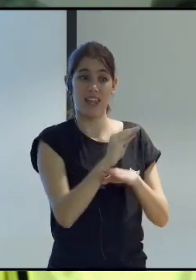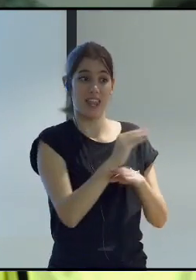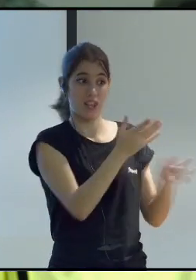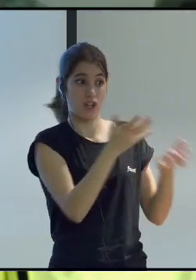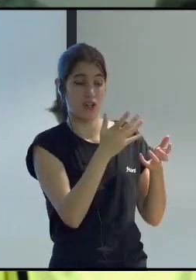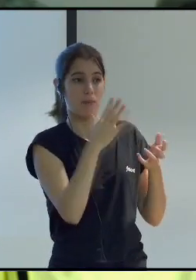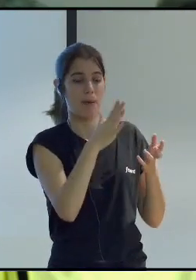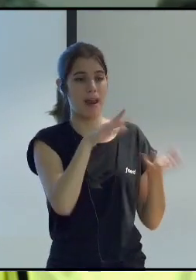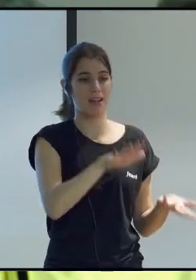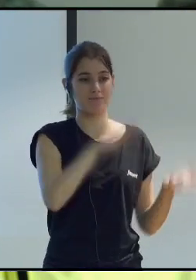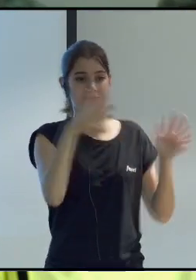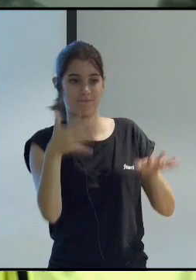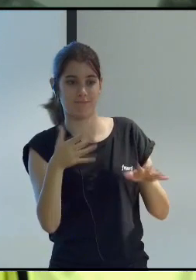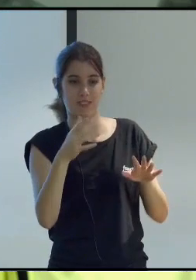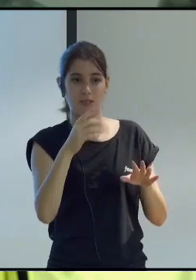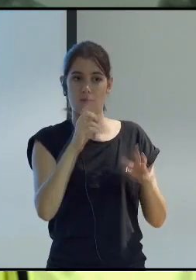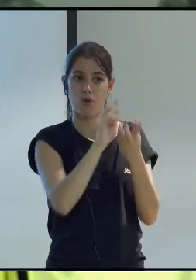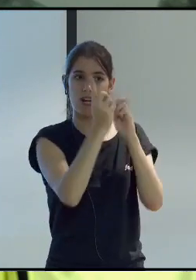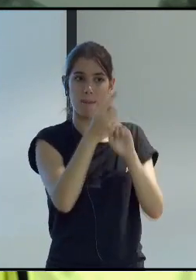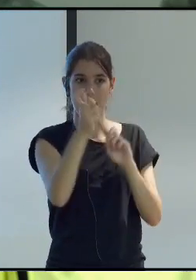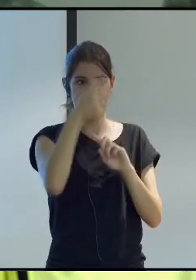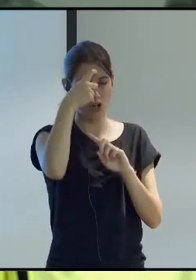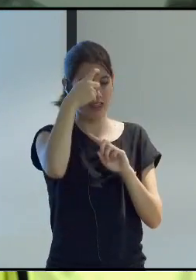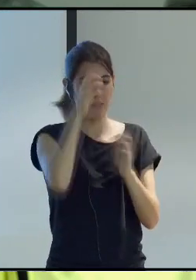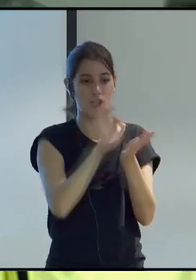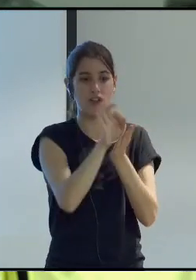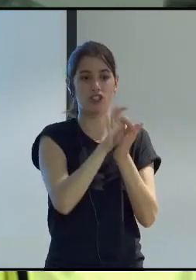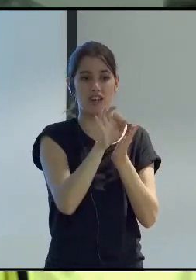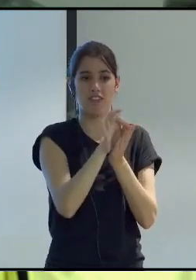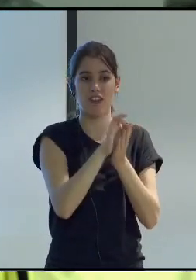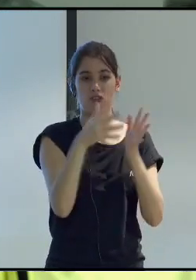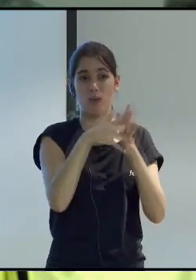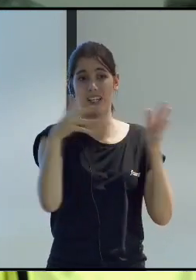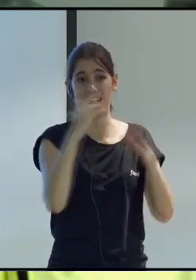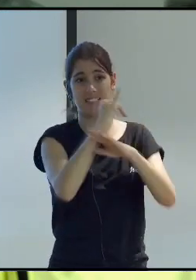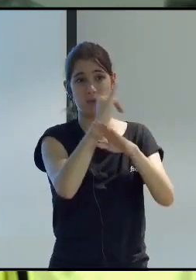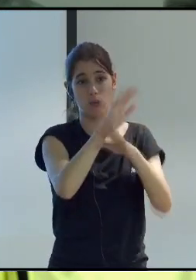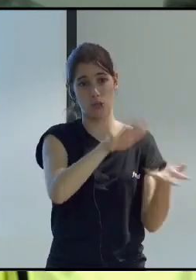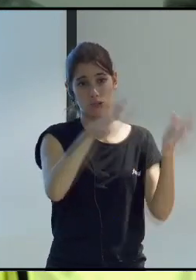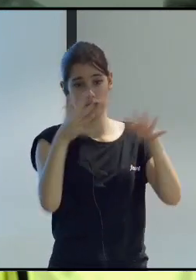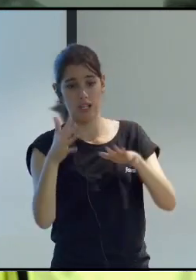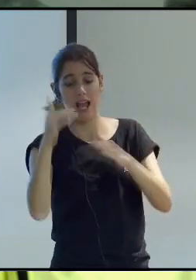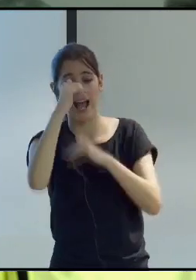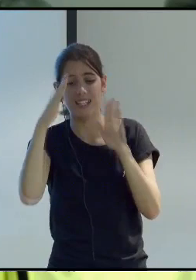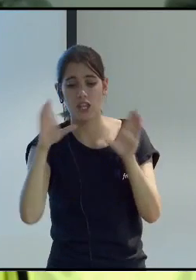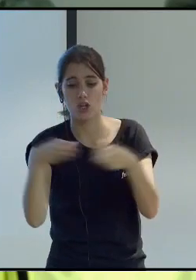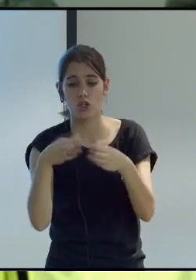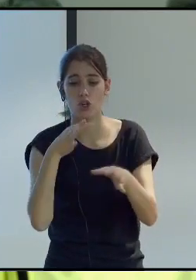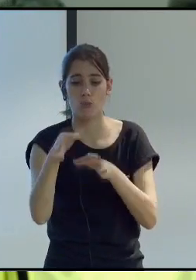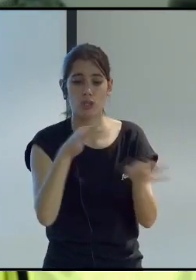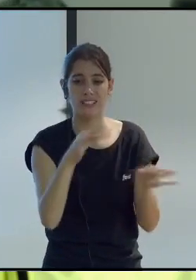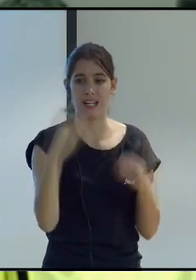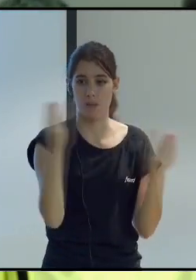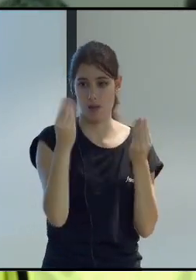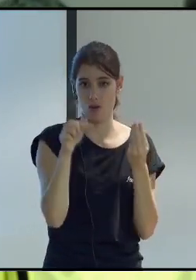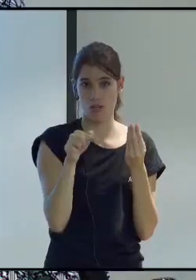to community care services, and that they also can be funded and be part as active members to